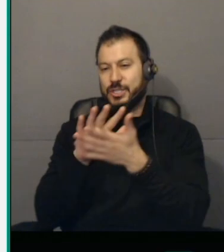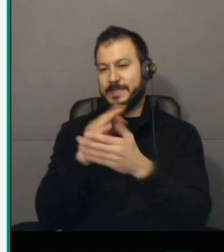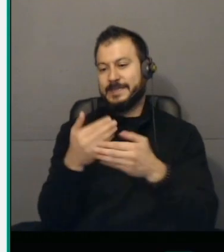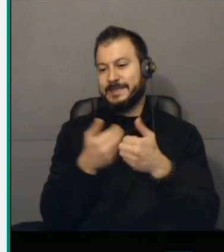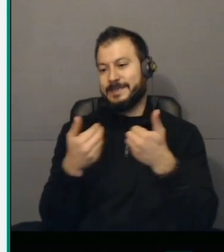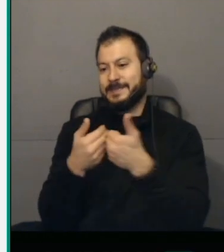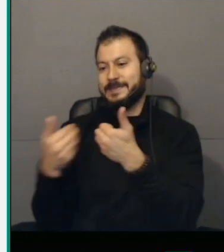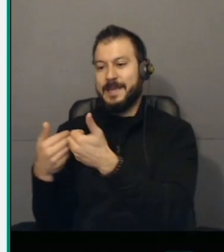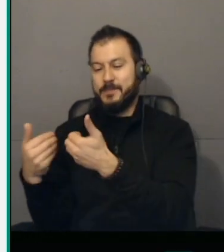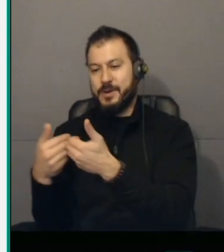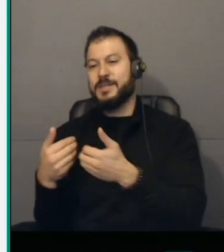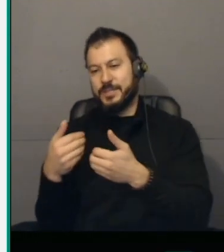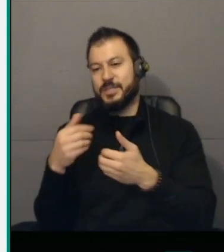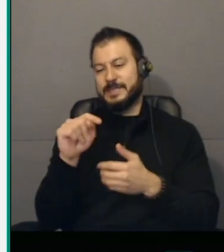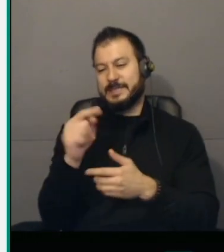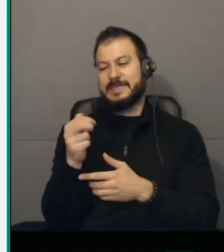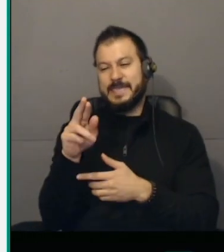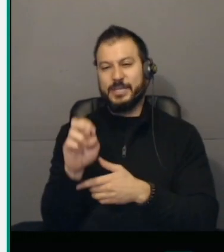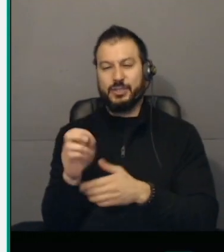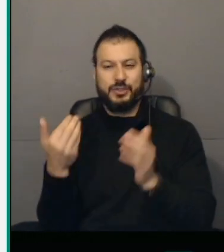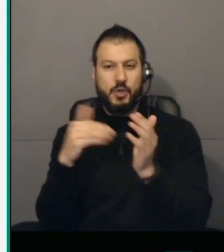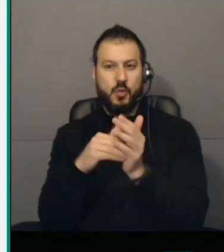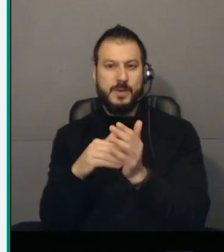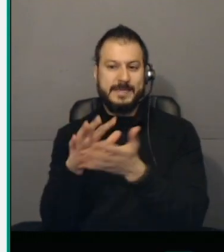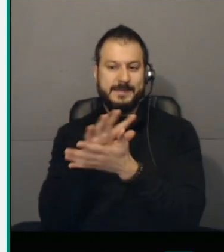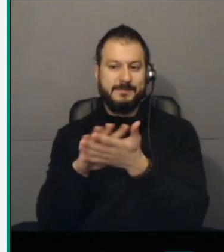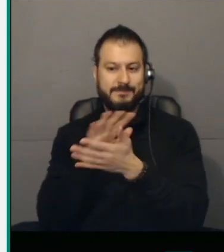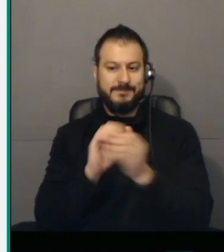separate textures as part of the rescale shader.